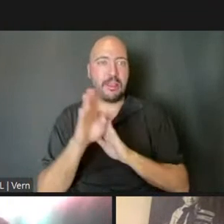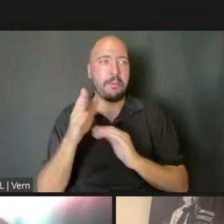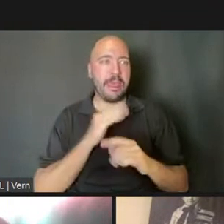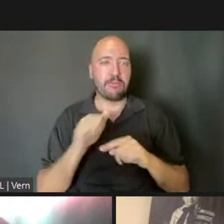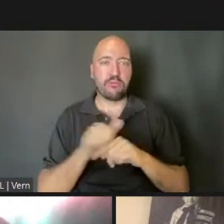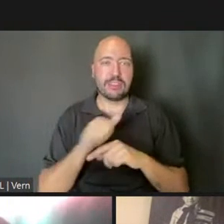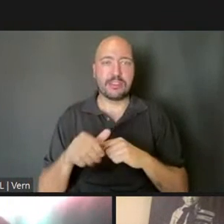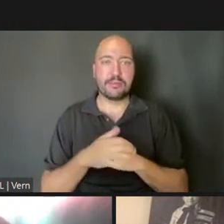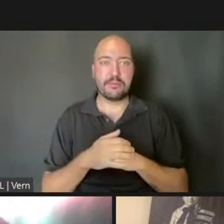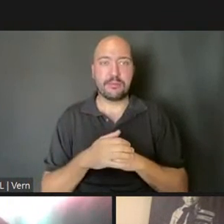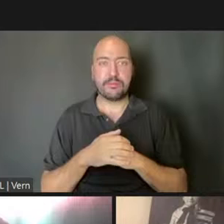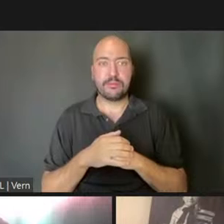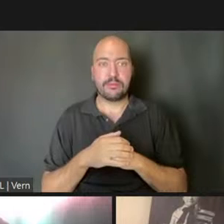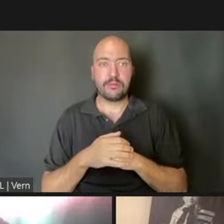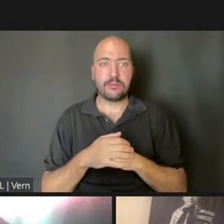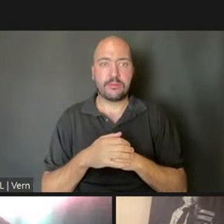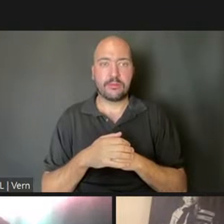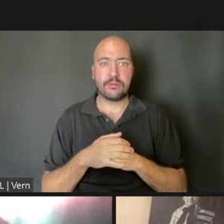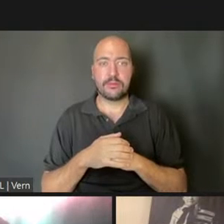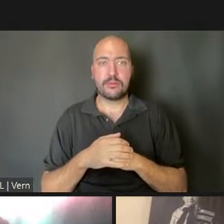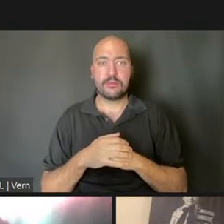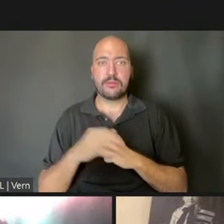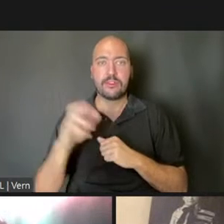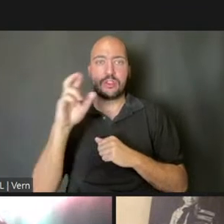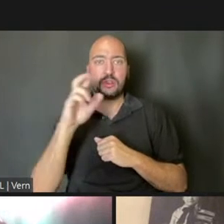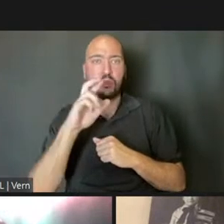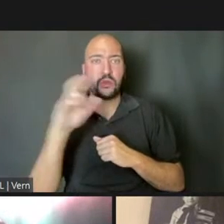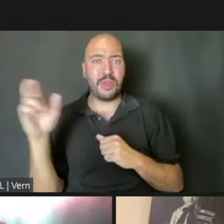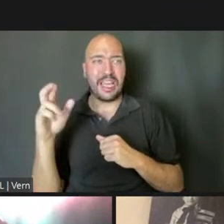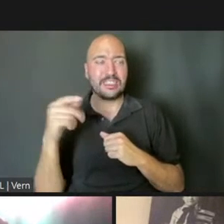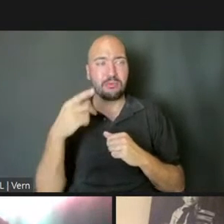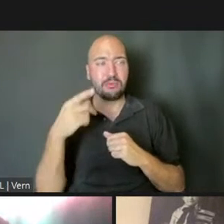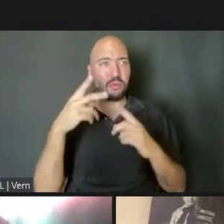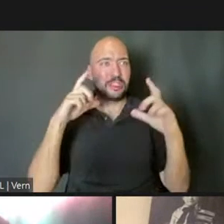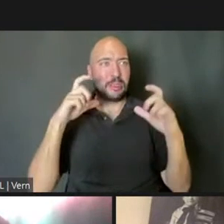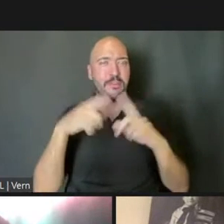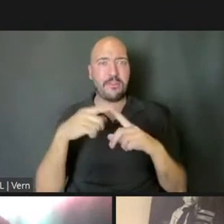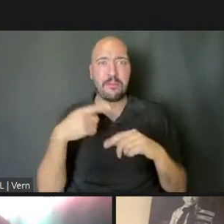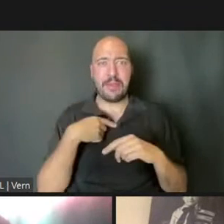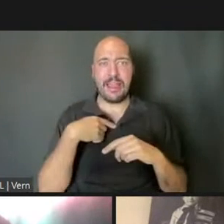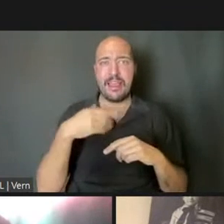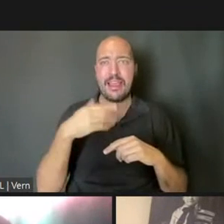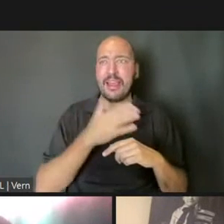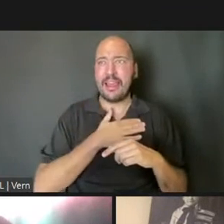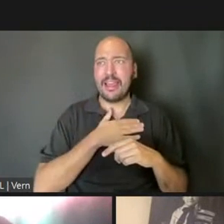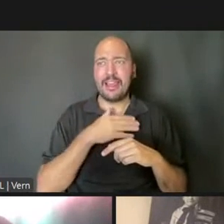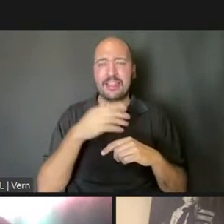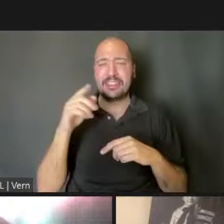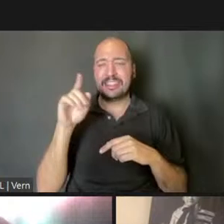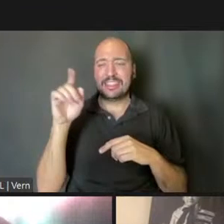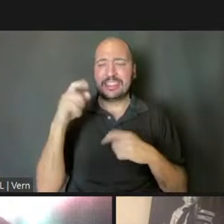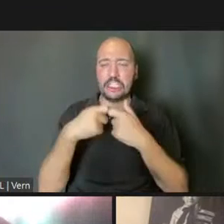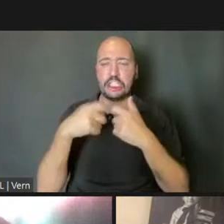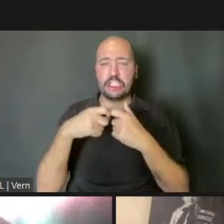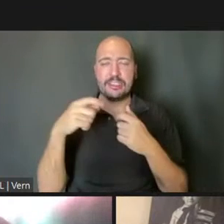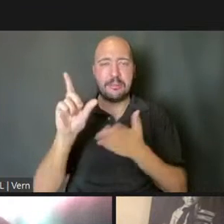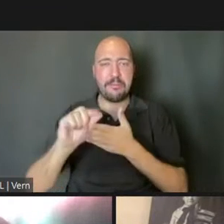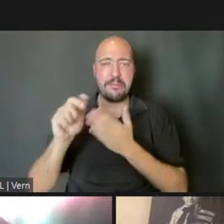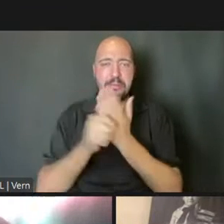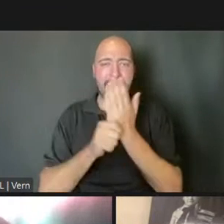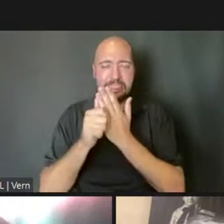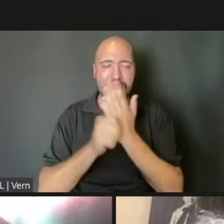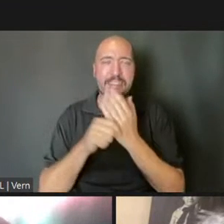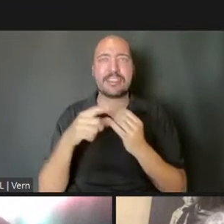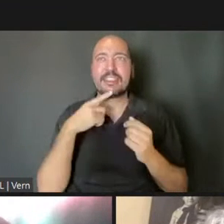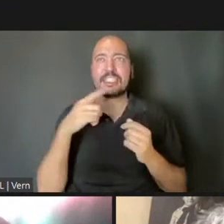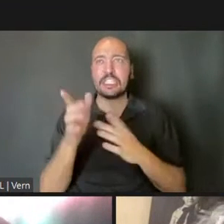see 2 snapshots from a digital zine I recently created called Jesus's Death Continues Today, a